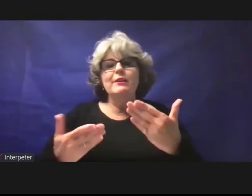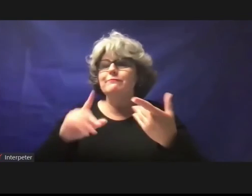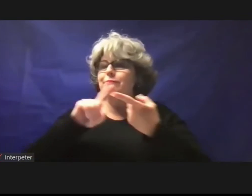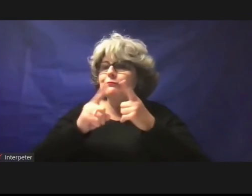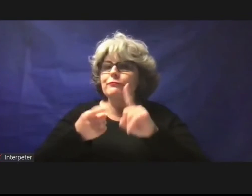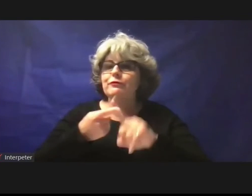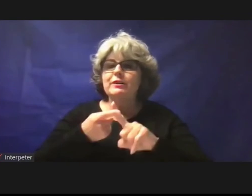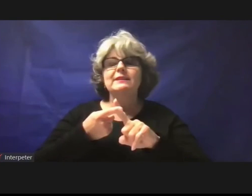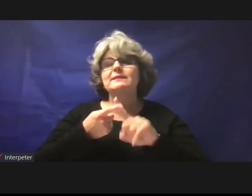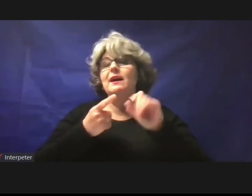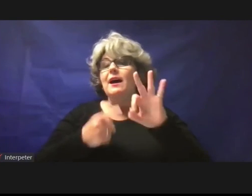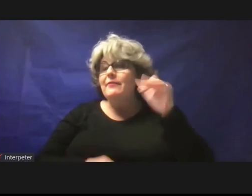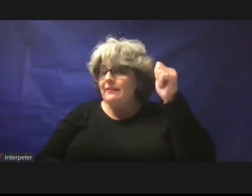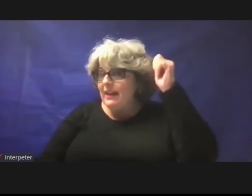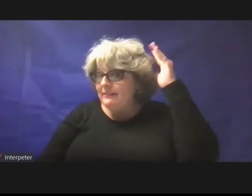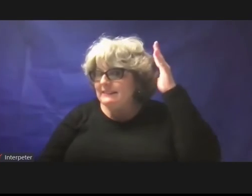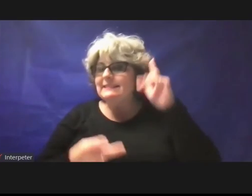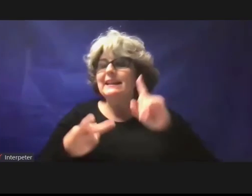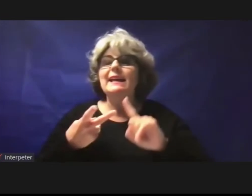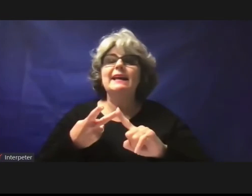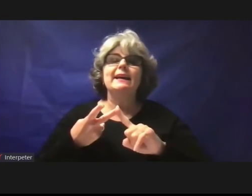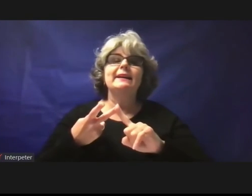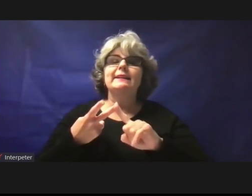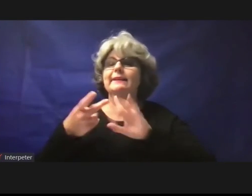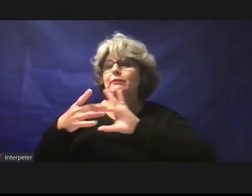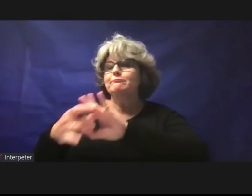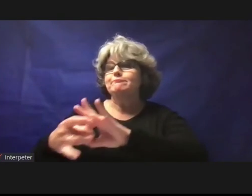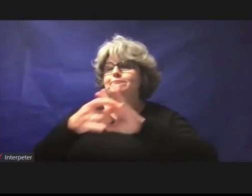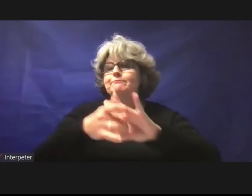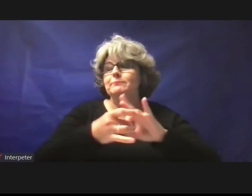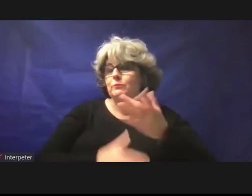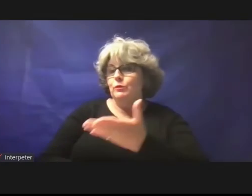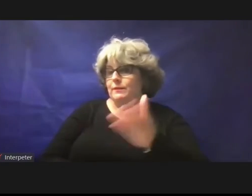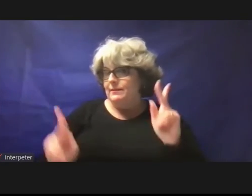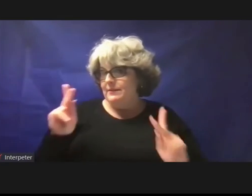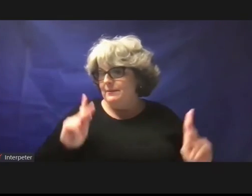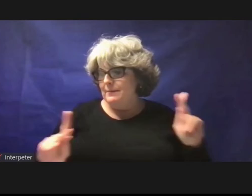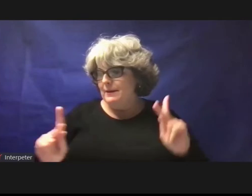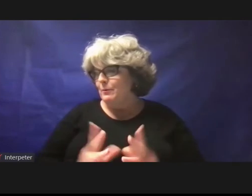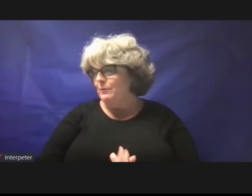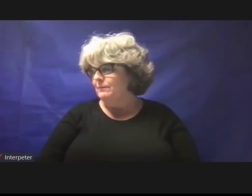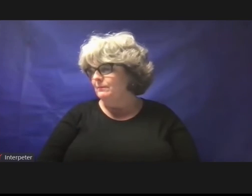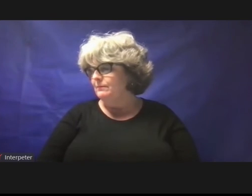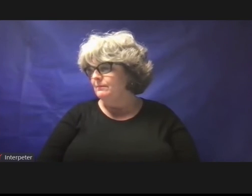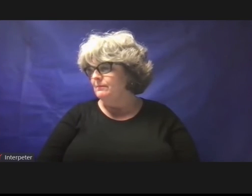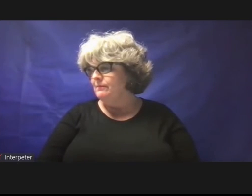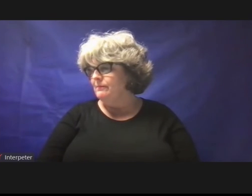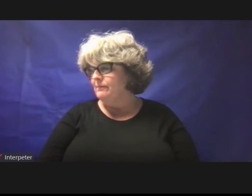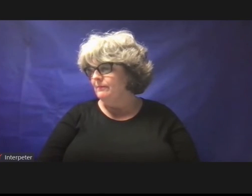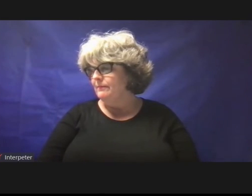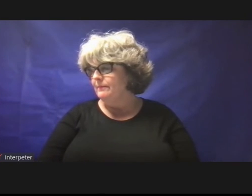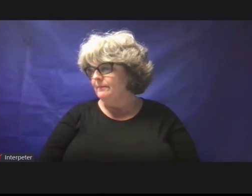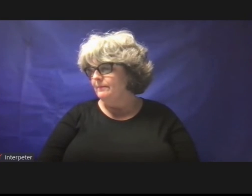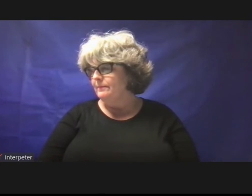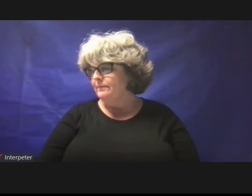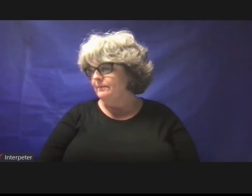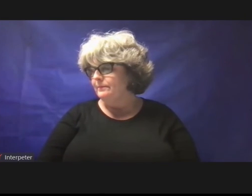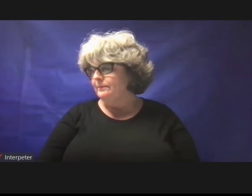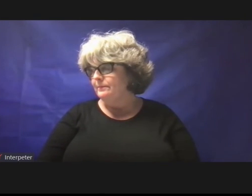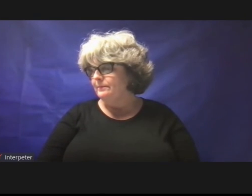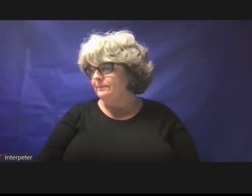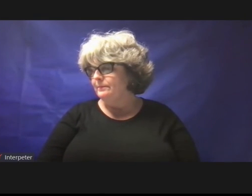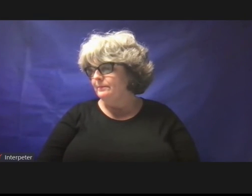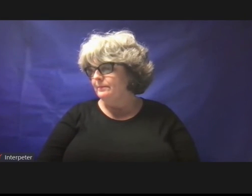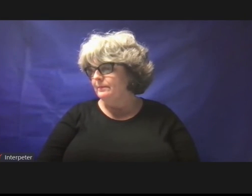of Afghanistan and our association with them. And but the thing